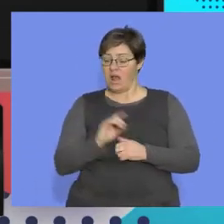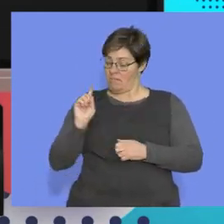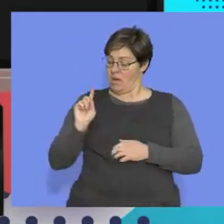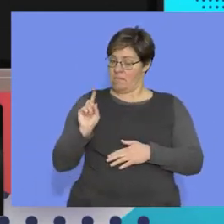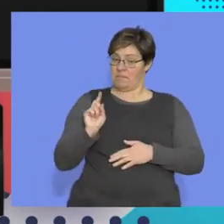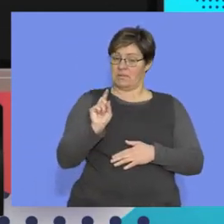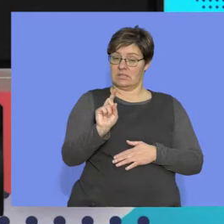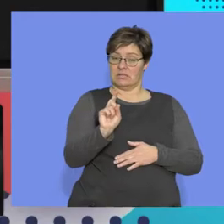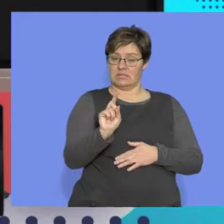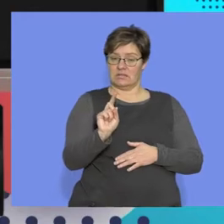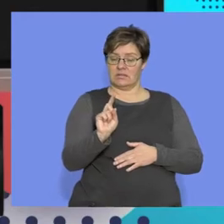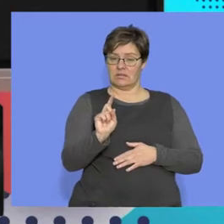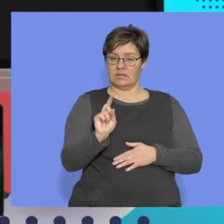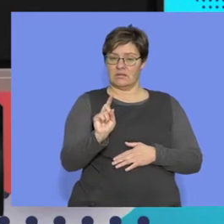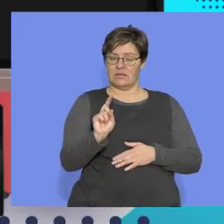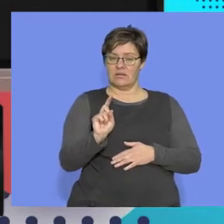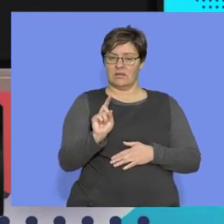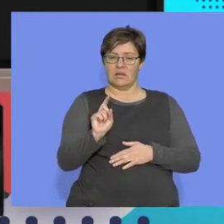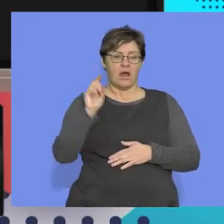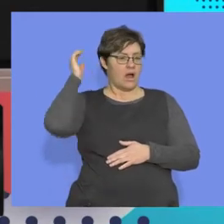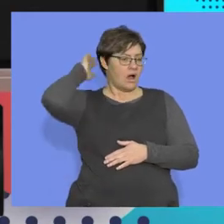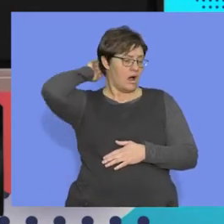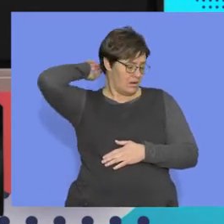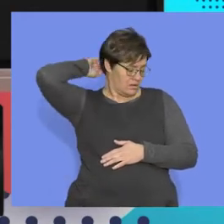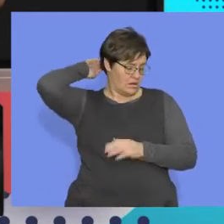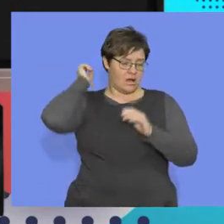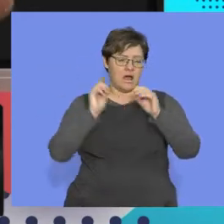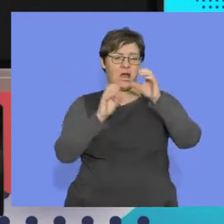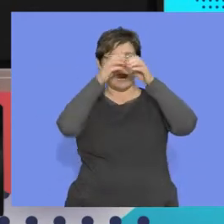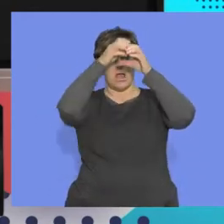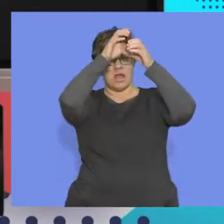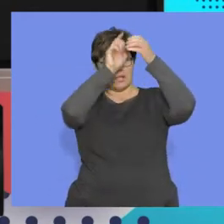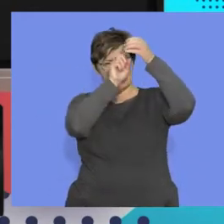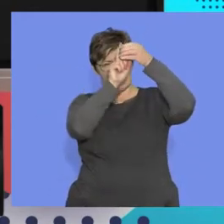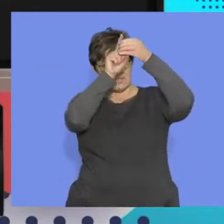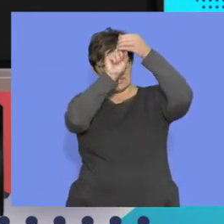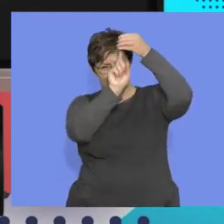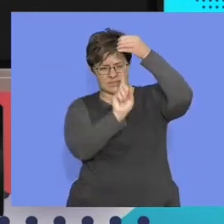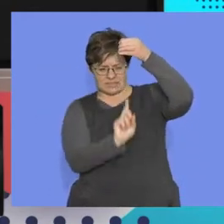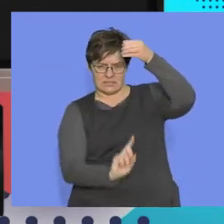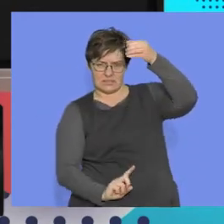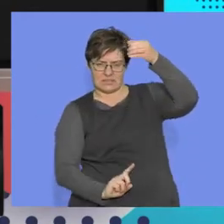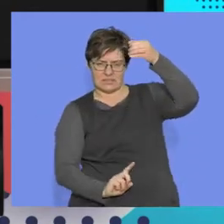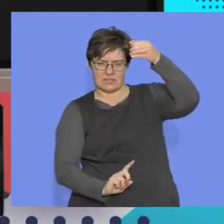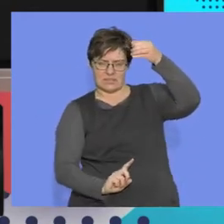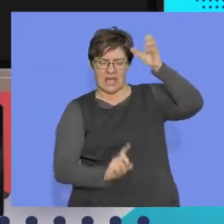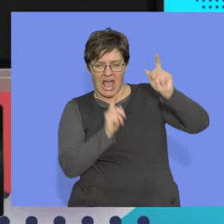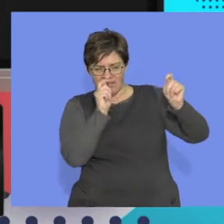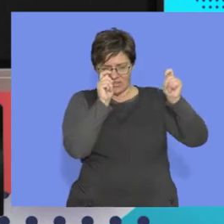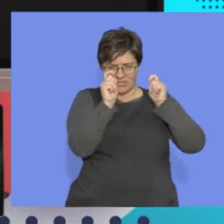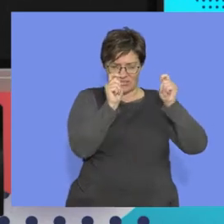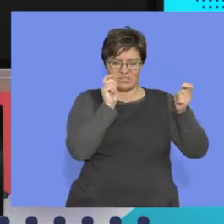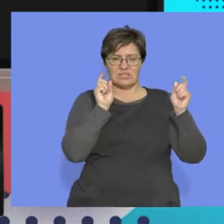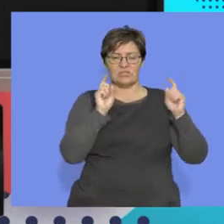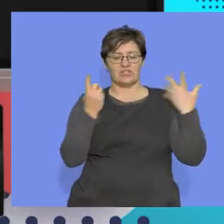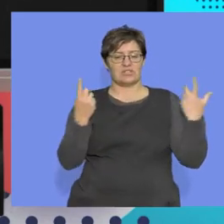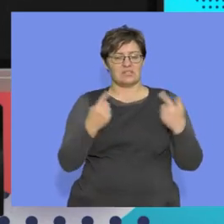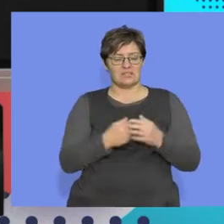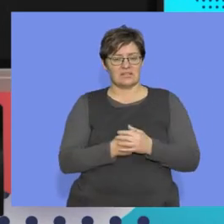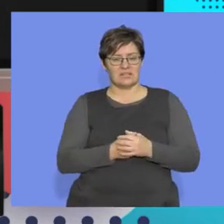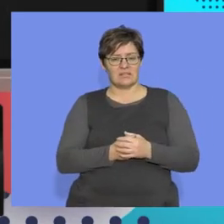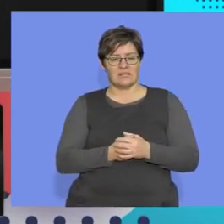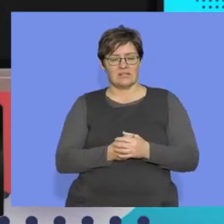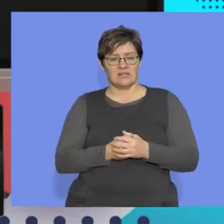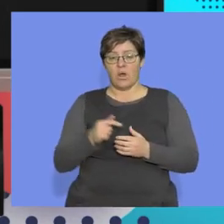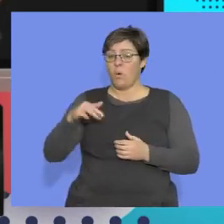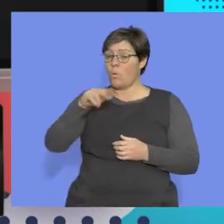with bipedalism, when I walk upright, my whole skeleton has a slight tweak to it, right?